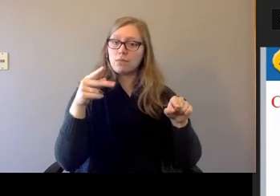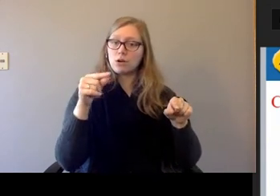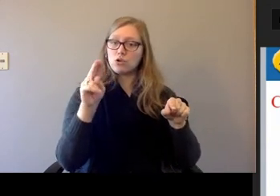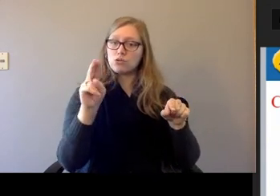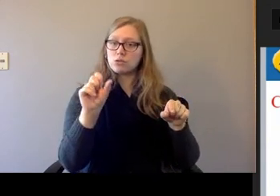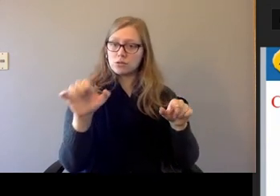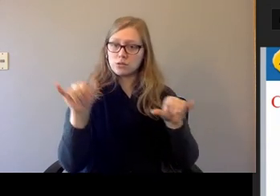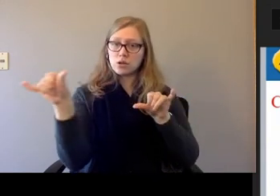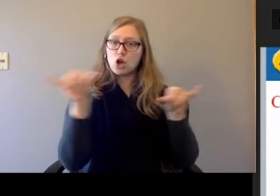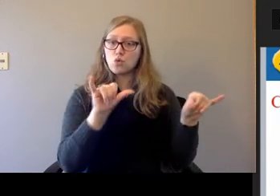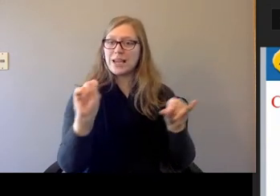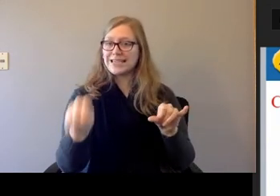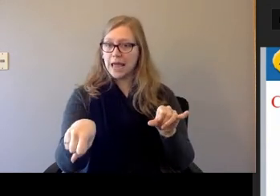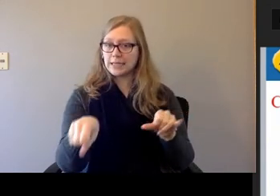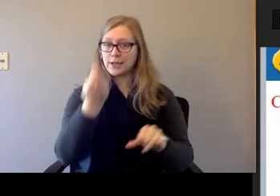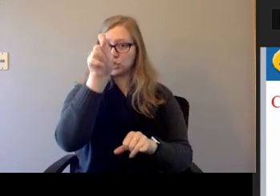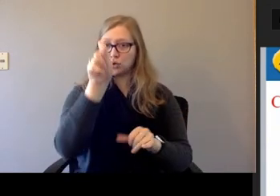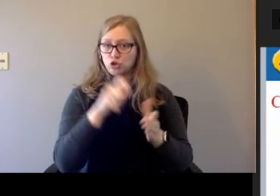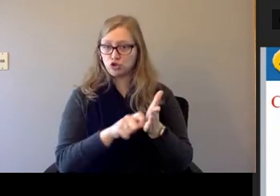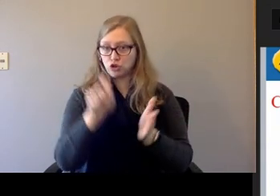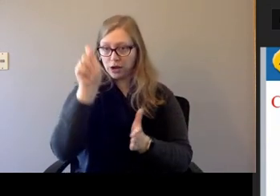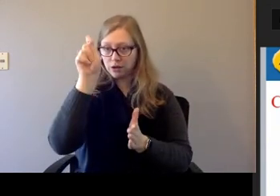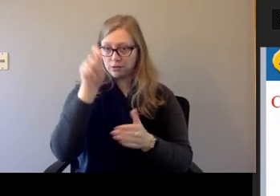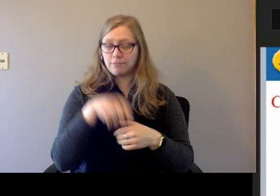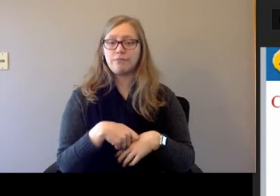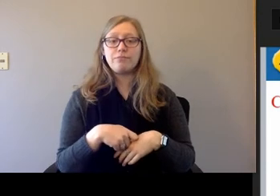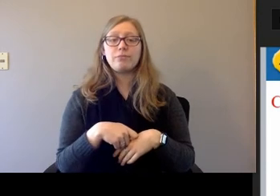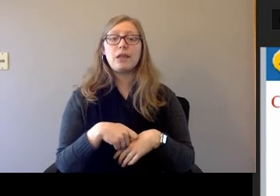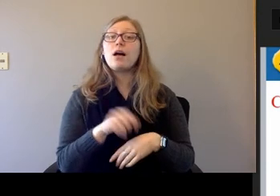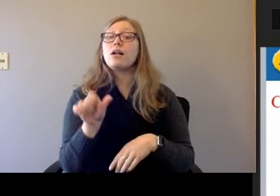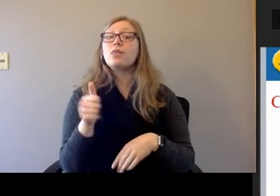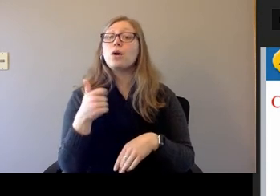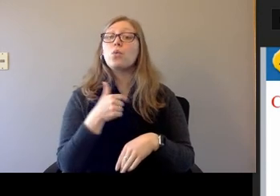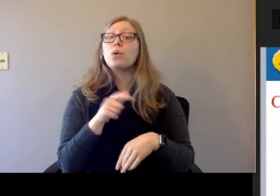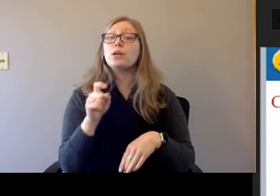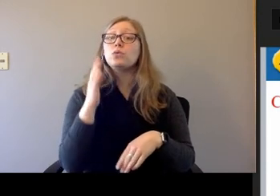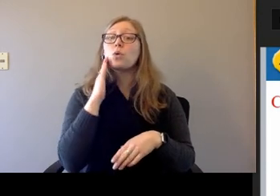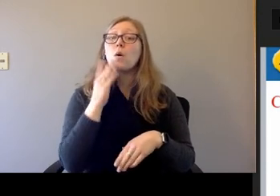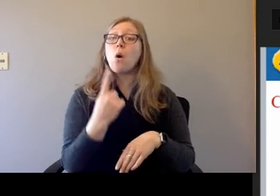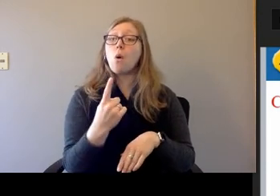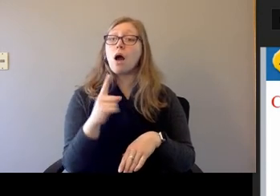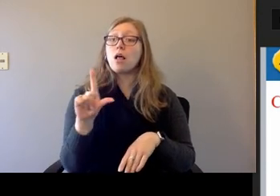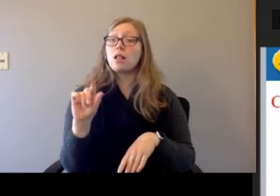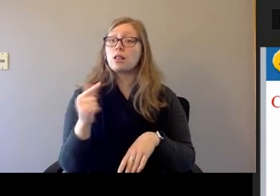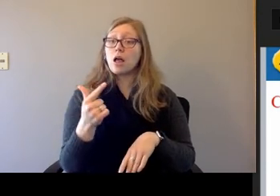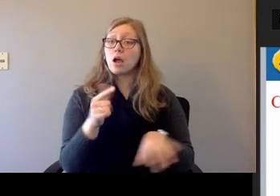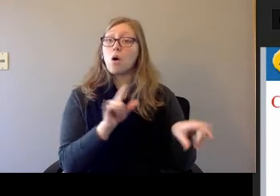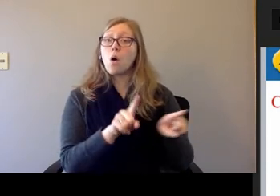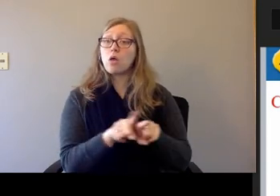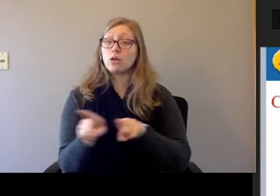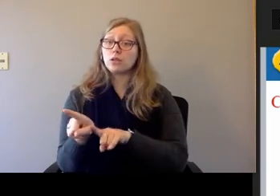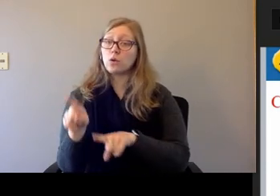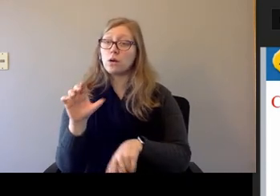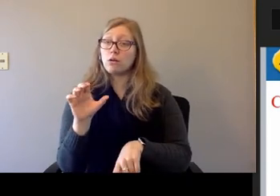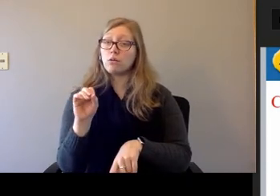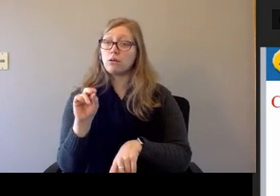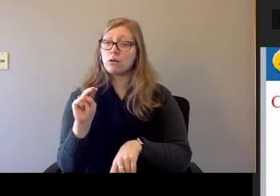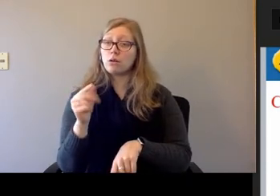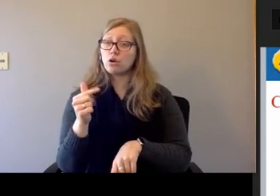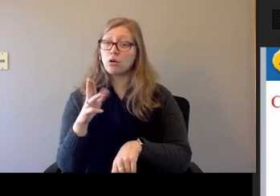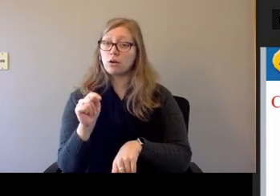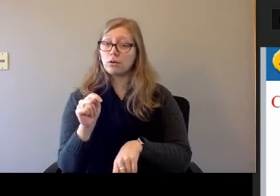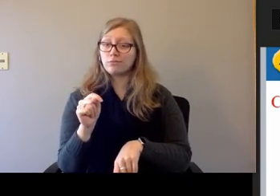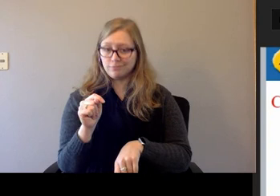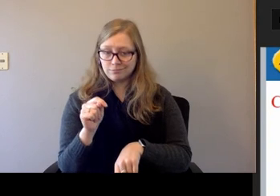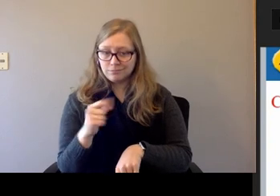And then the other thing is we need to know one of the legs is also congruent. And that's what I